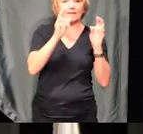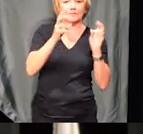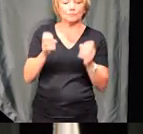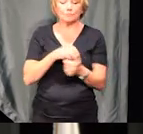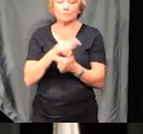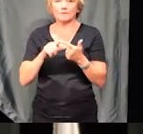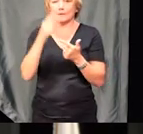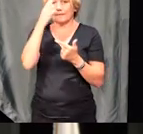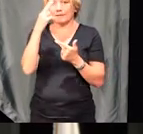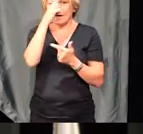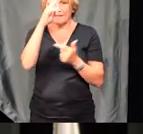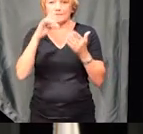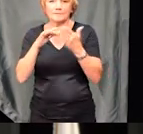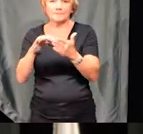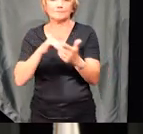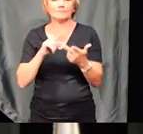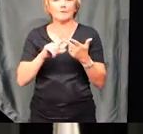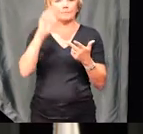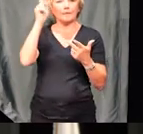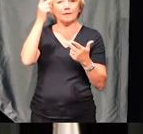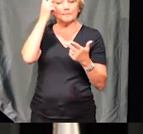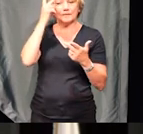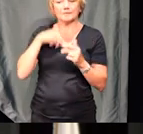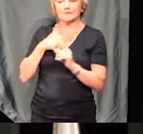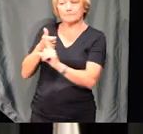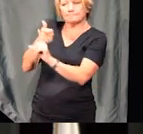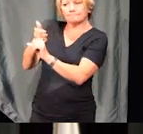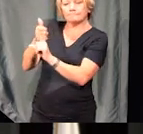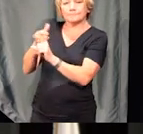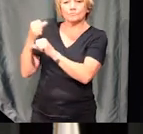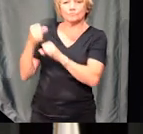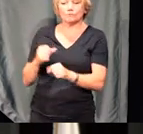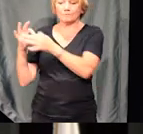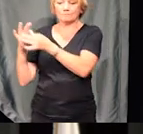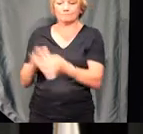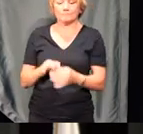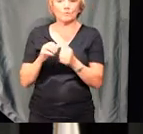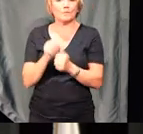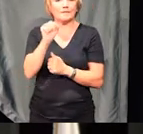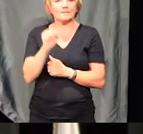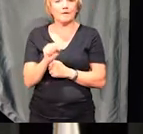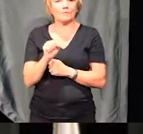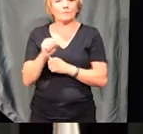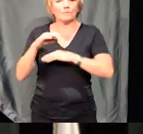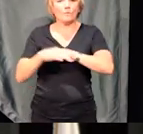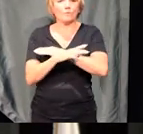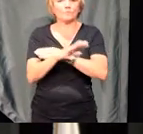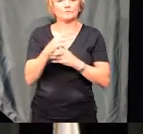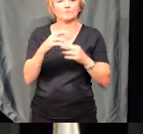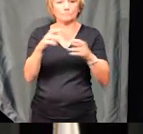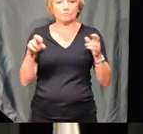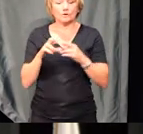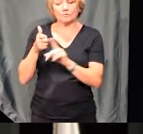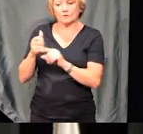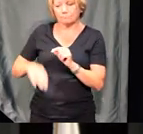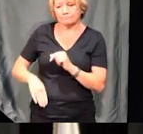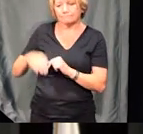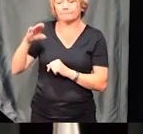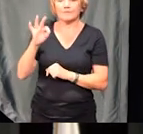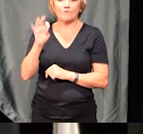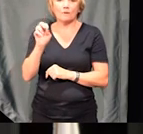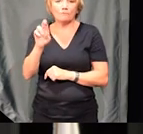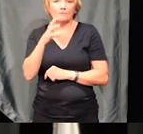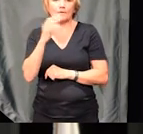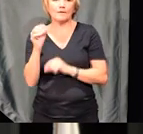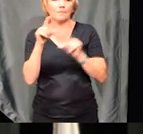and politics. Marjorie has strong connections to the South Coast region. She grew up in Fall River and